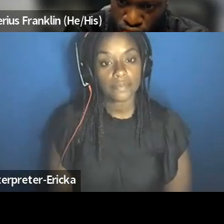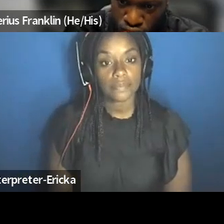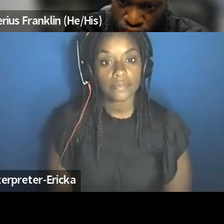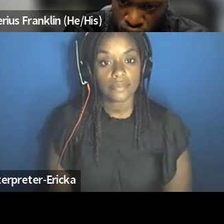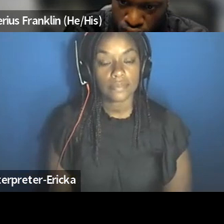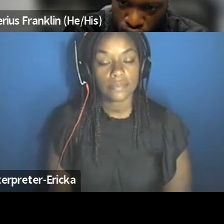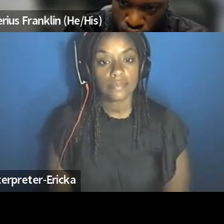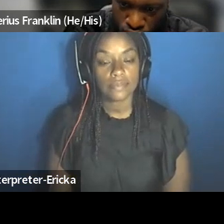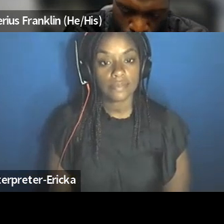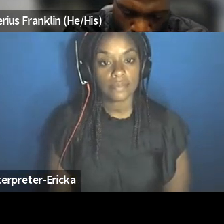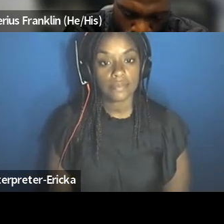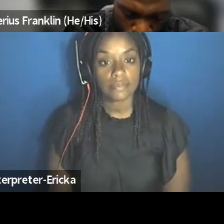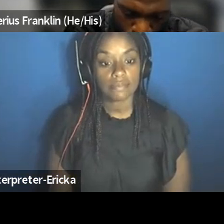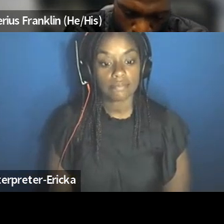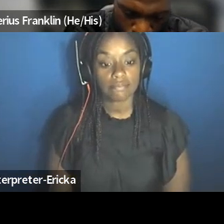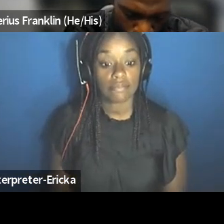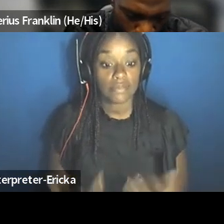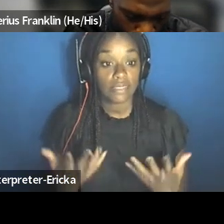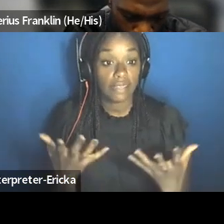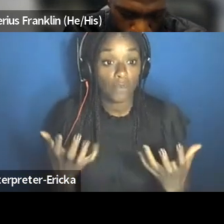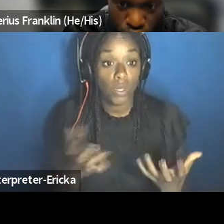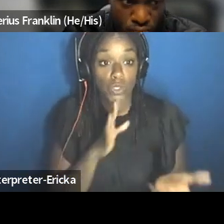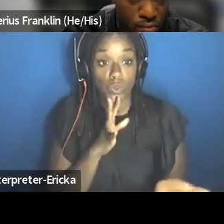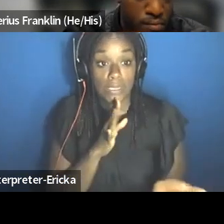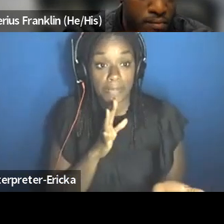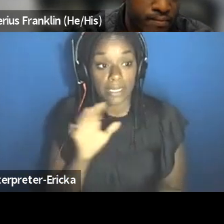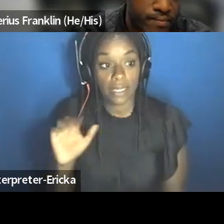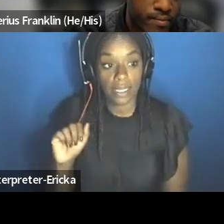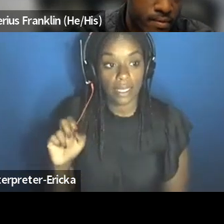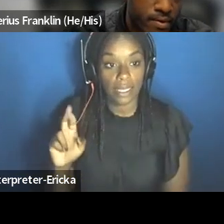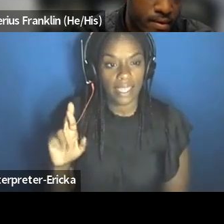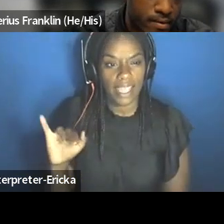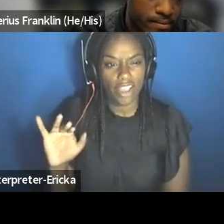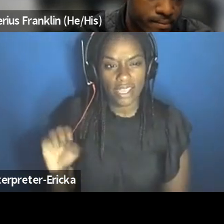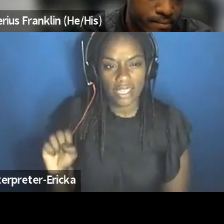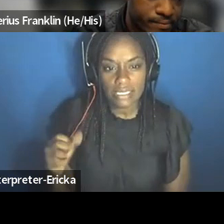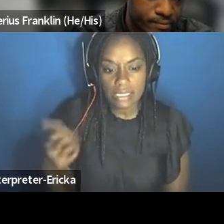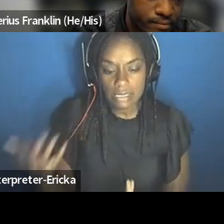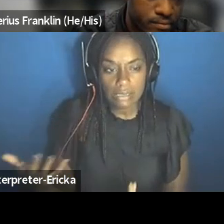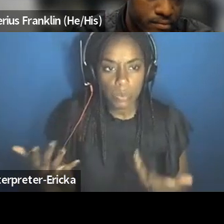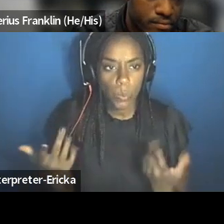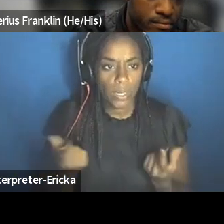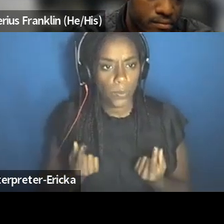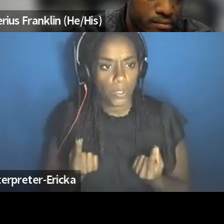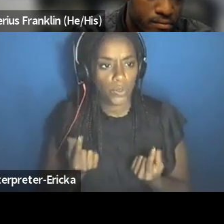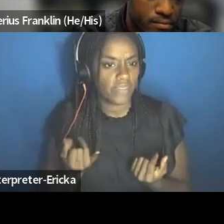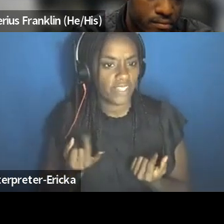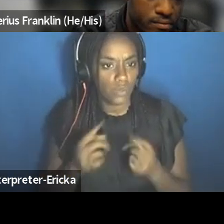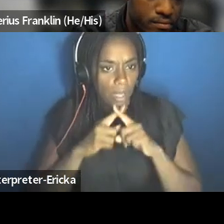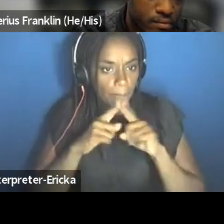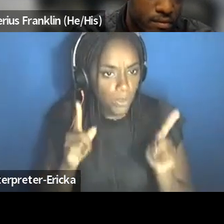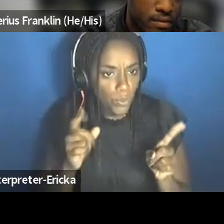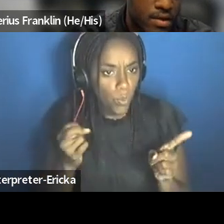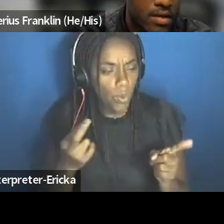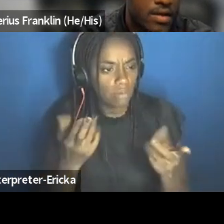so this, if you want to speak, Arius, what's the etiquette for just unmuting if you're wanting to speak, or?